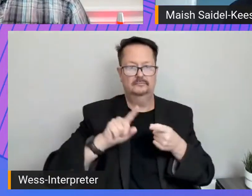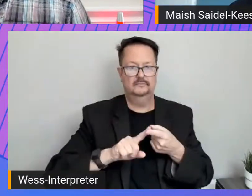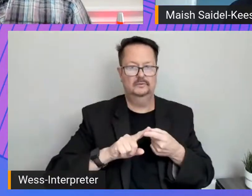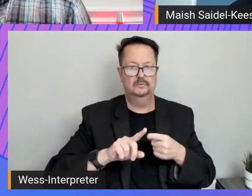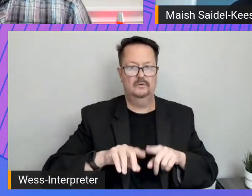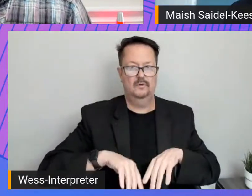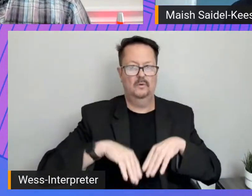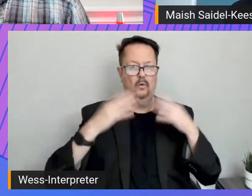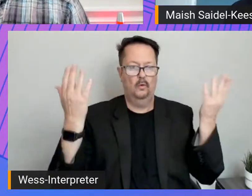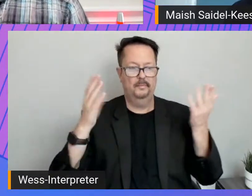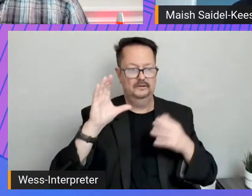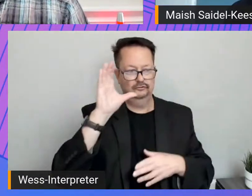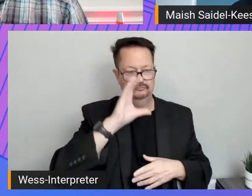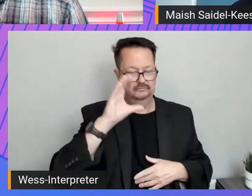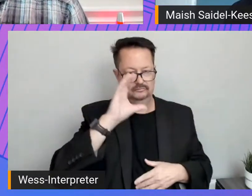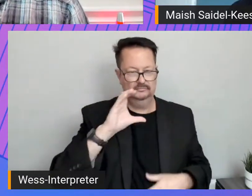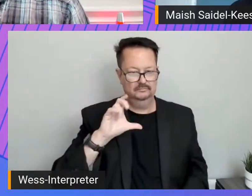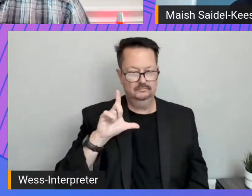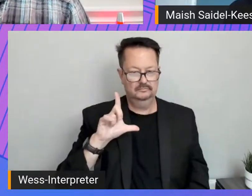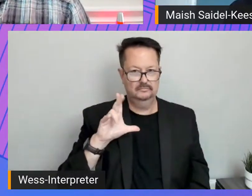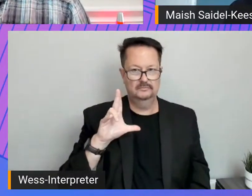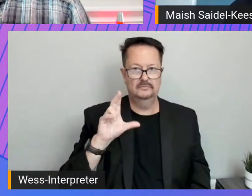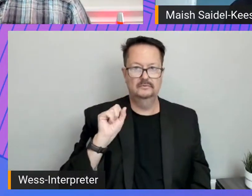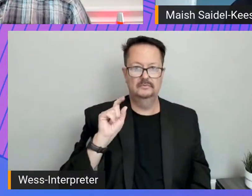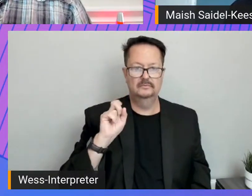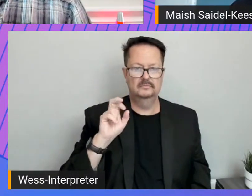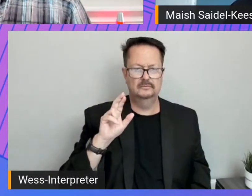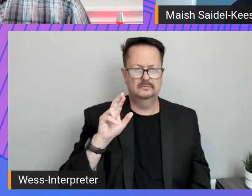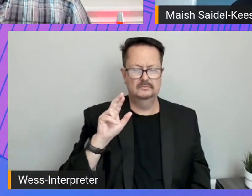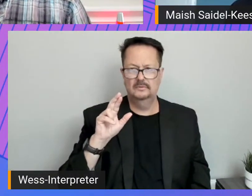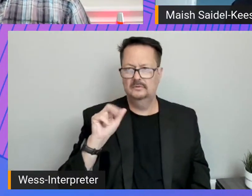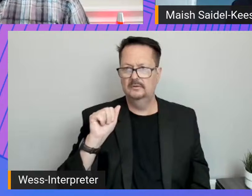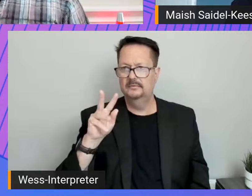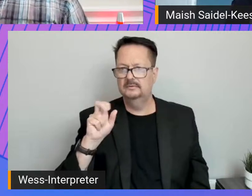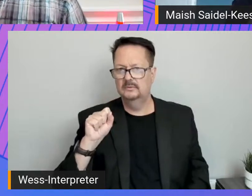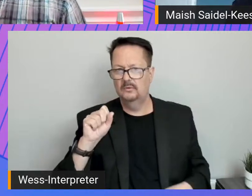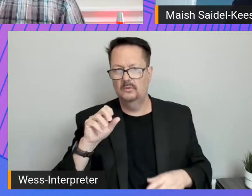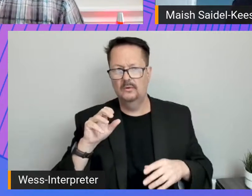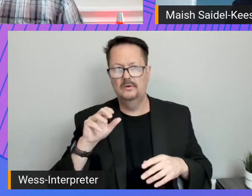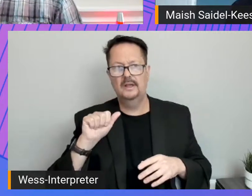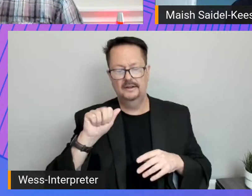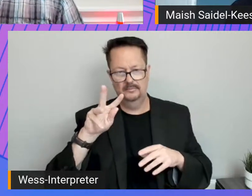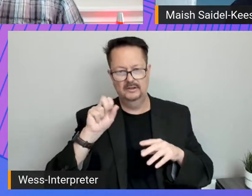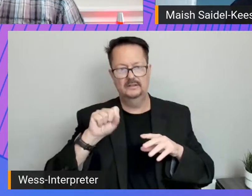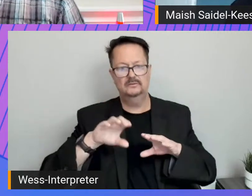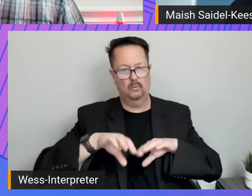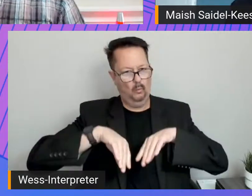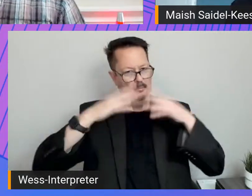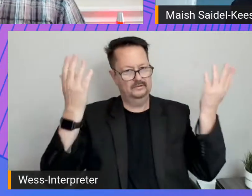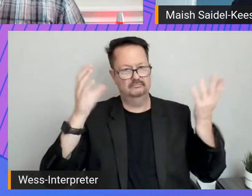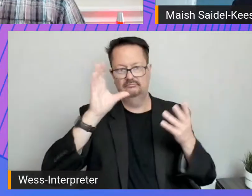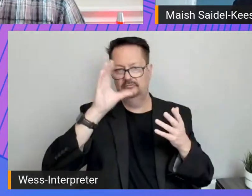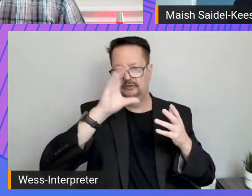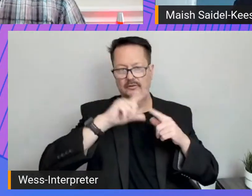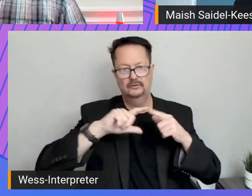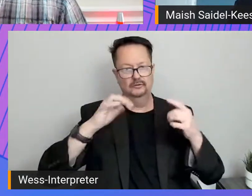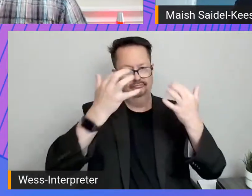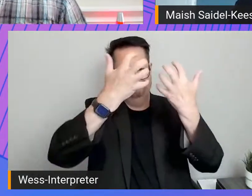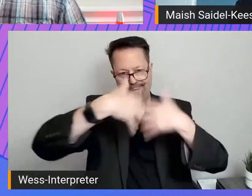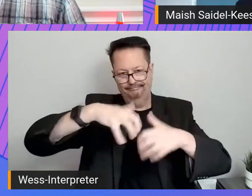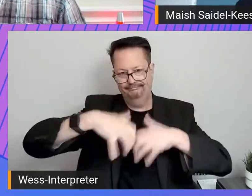cluster. So we use AWS OpenSearch? Yes. So we use AWS OpenSearch to aggregate all of our